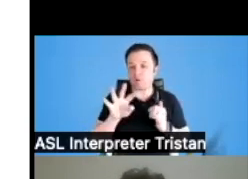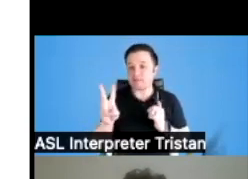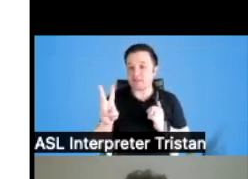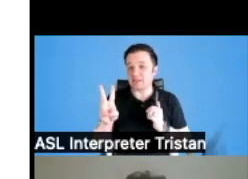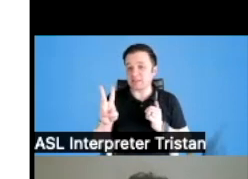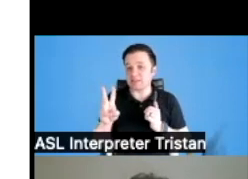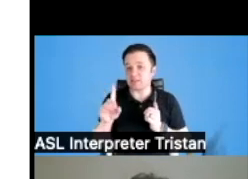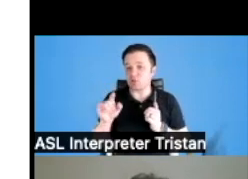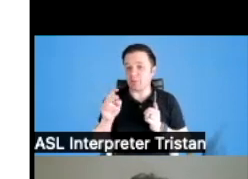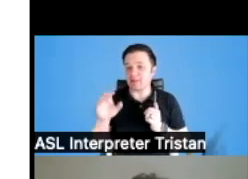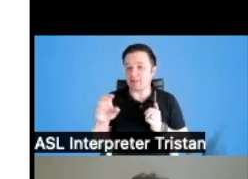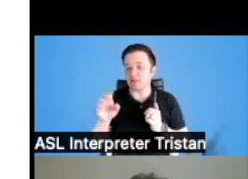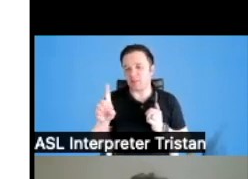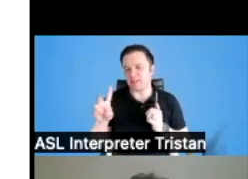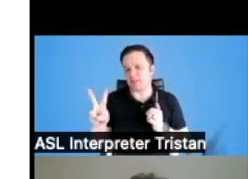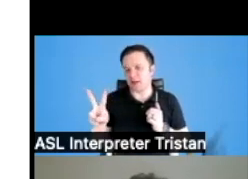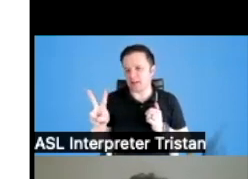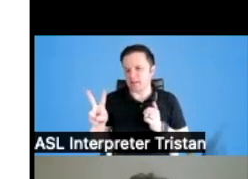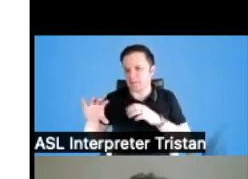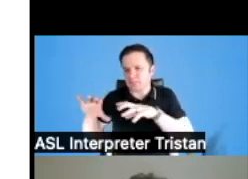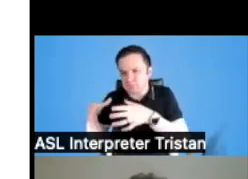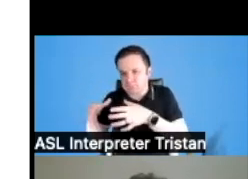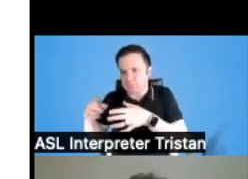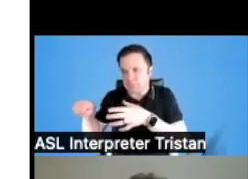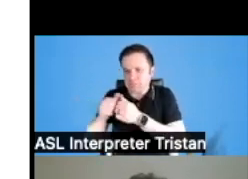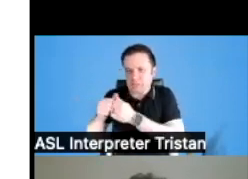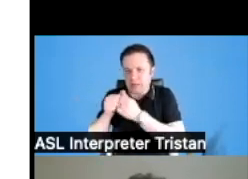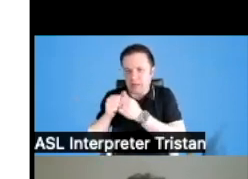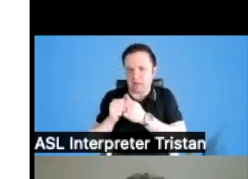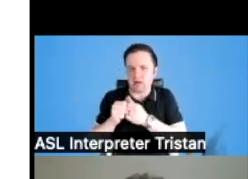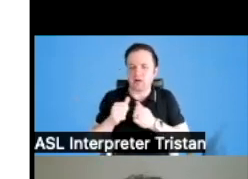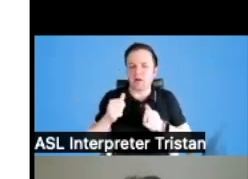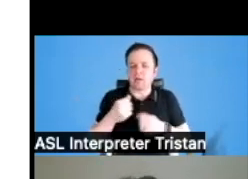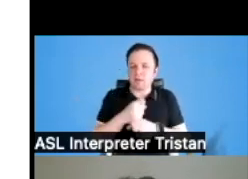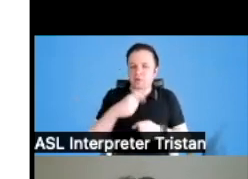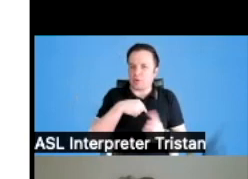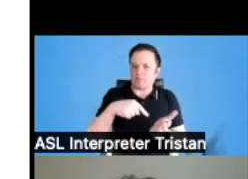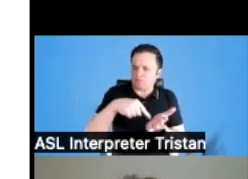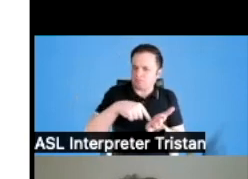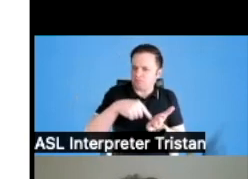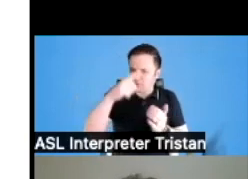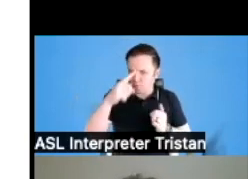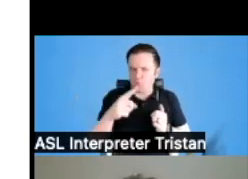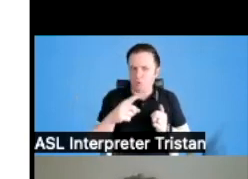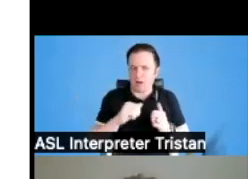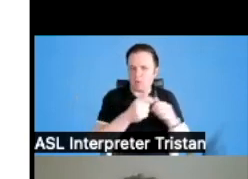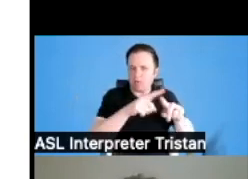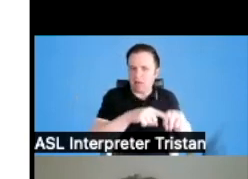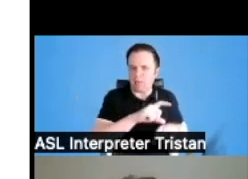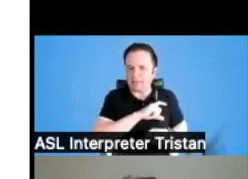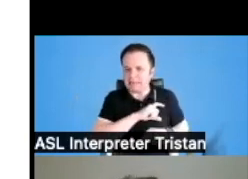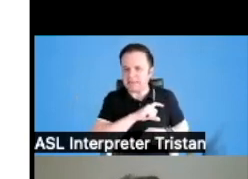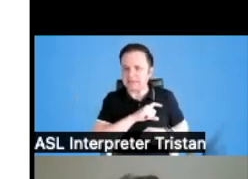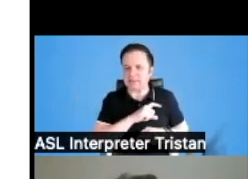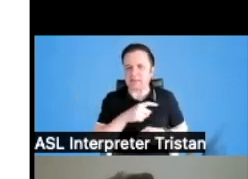sexual assault coalitions, calling us to account for the ways that our reliance on police and prosecutors and